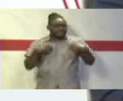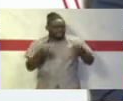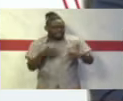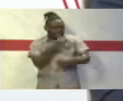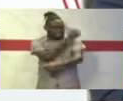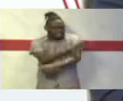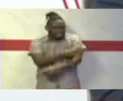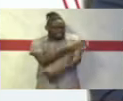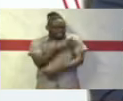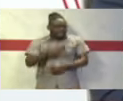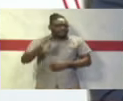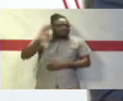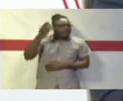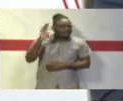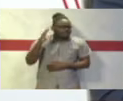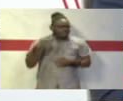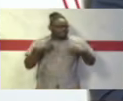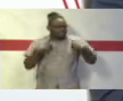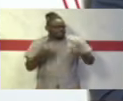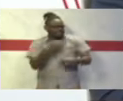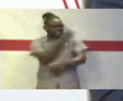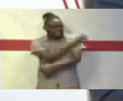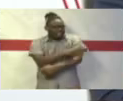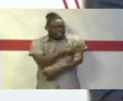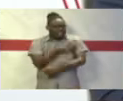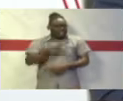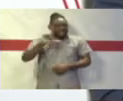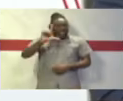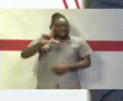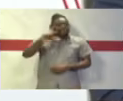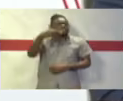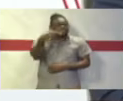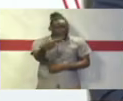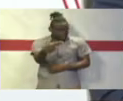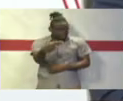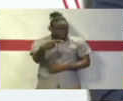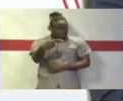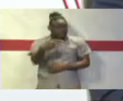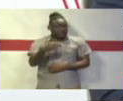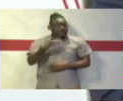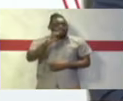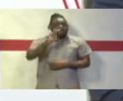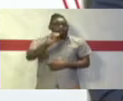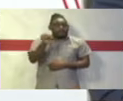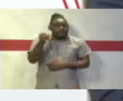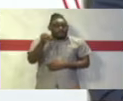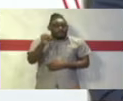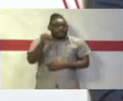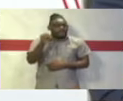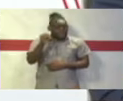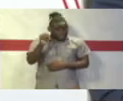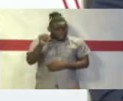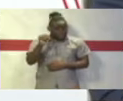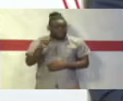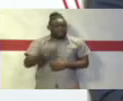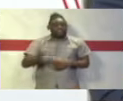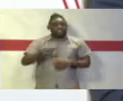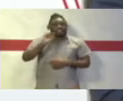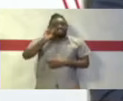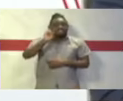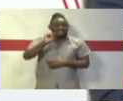Health Center, the La Hoqueta Health Center, Maloney Health Center, San Rafael Health